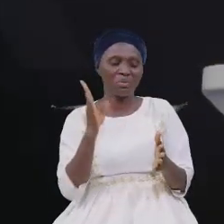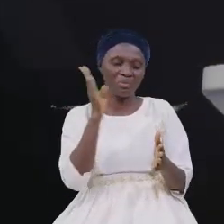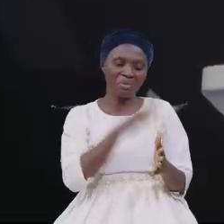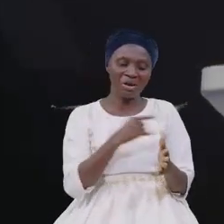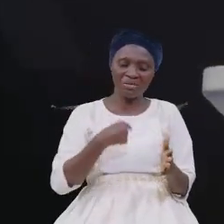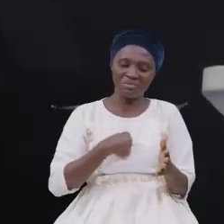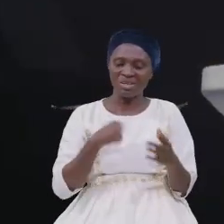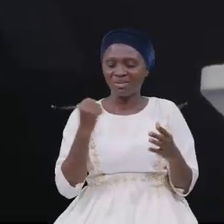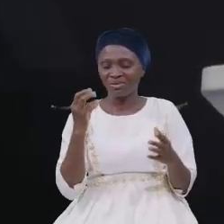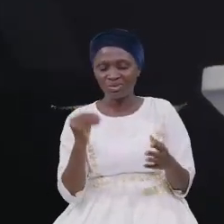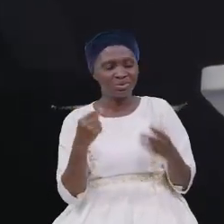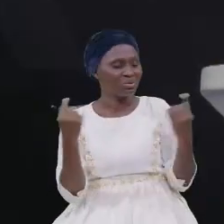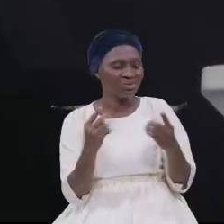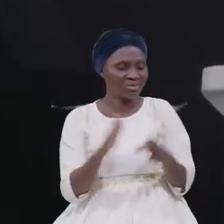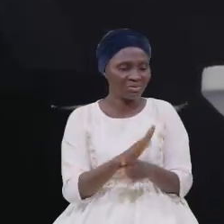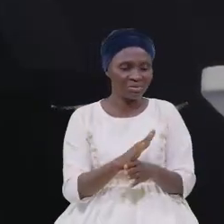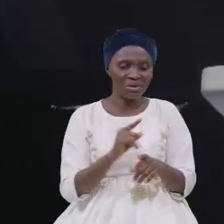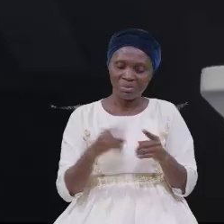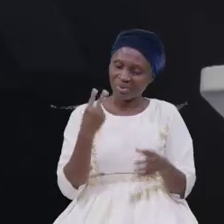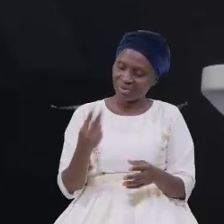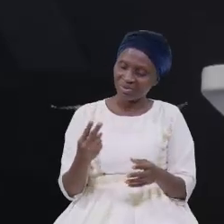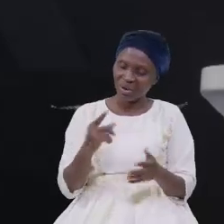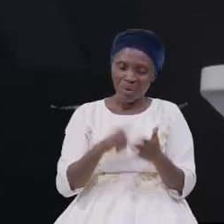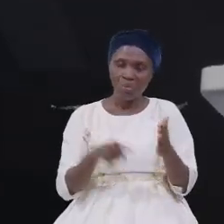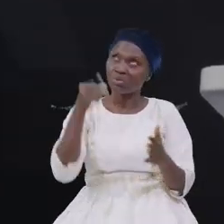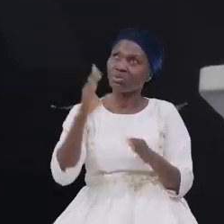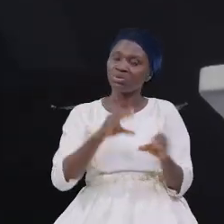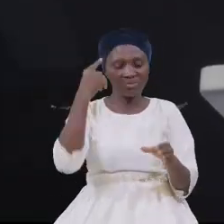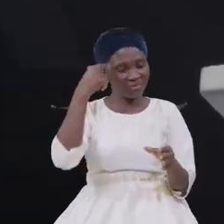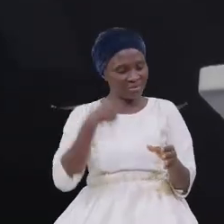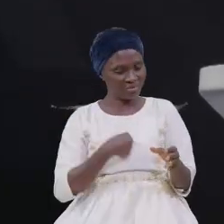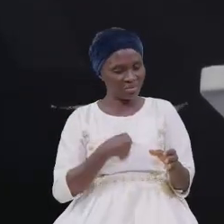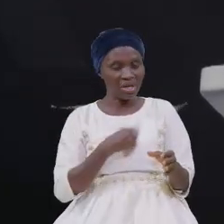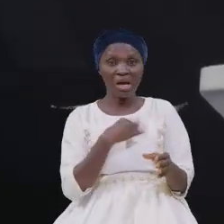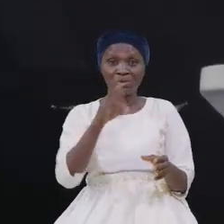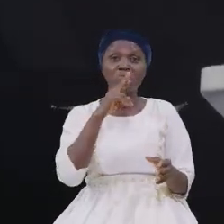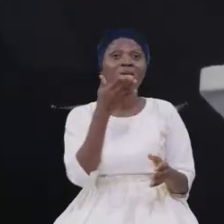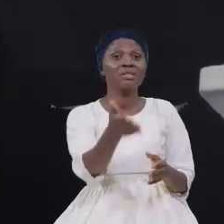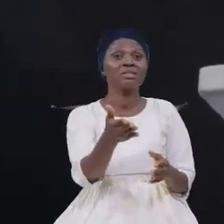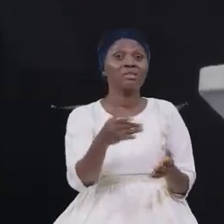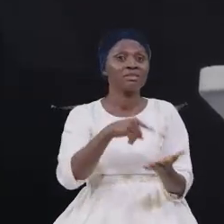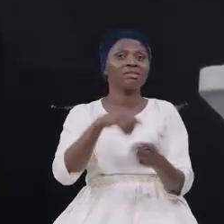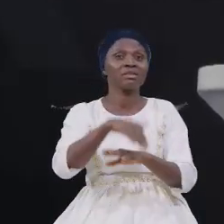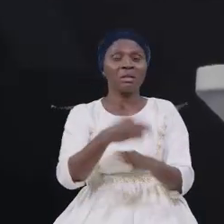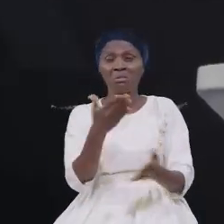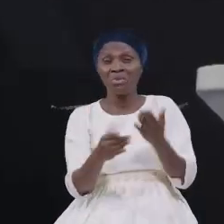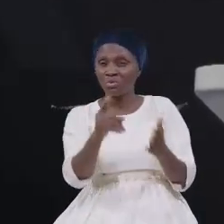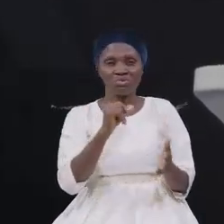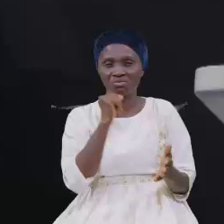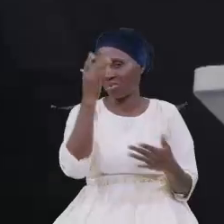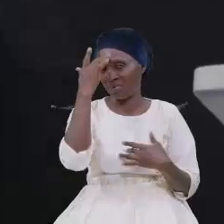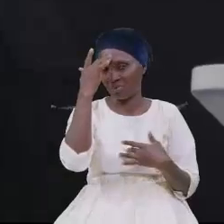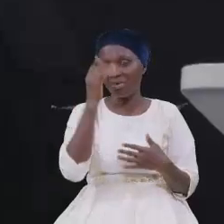God has done for me. There you are tonight, maybe you're not even sick. And it's not because you are a